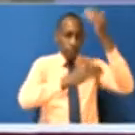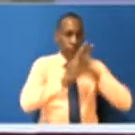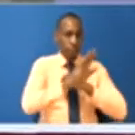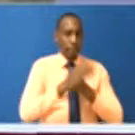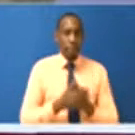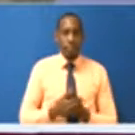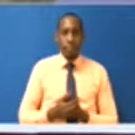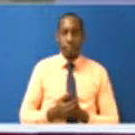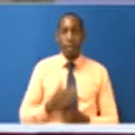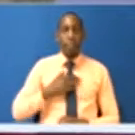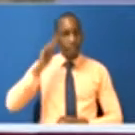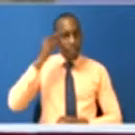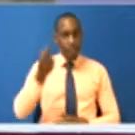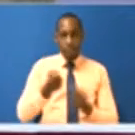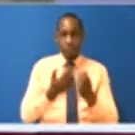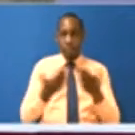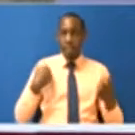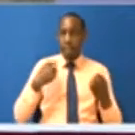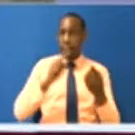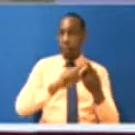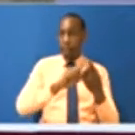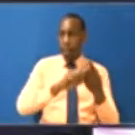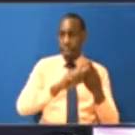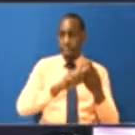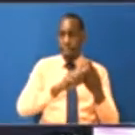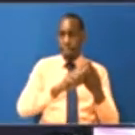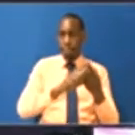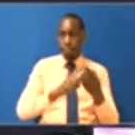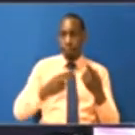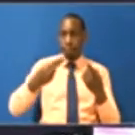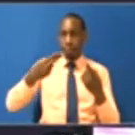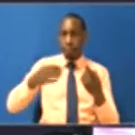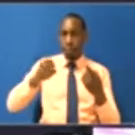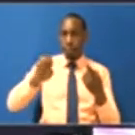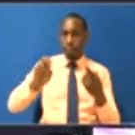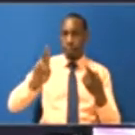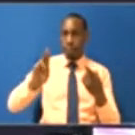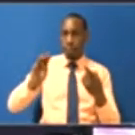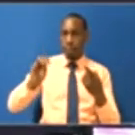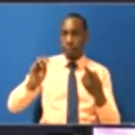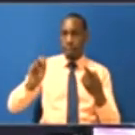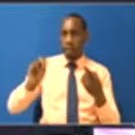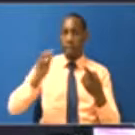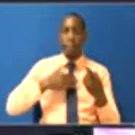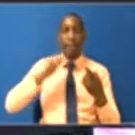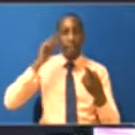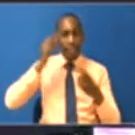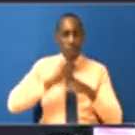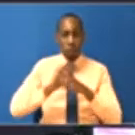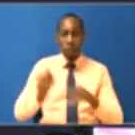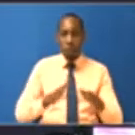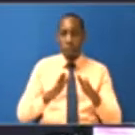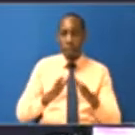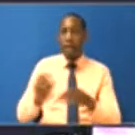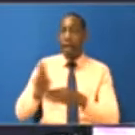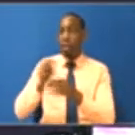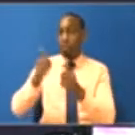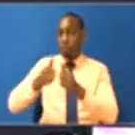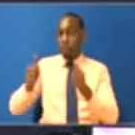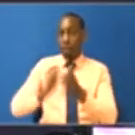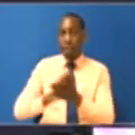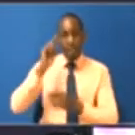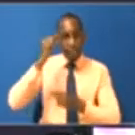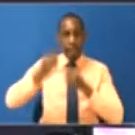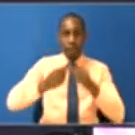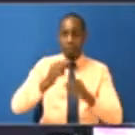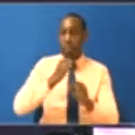think some very few things number one for herman i think this was a great opportunity that he used well i think he